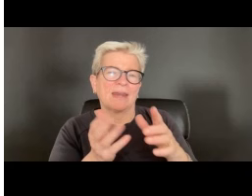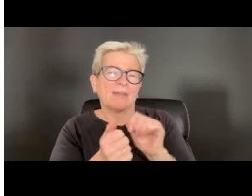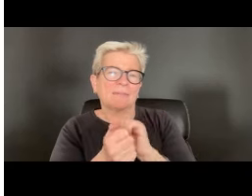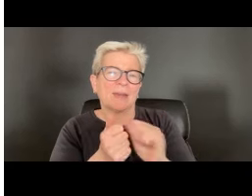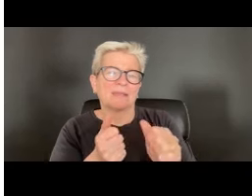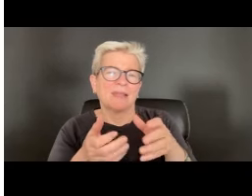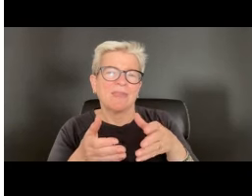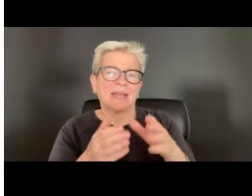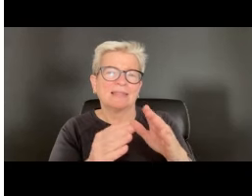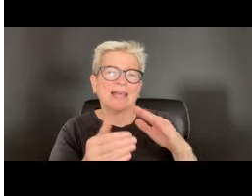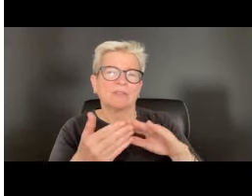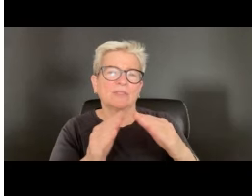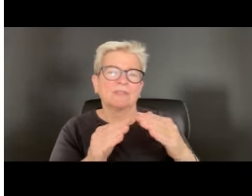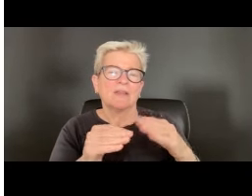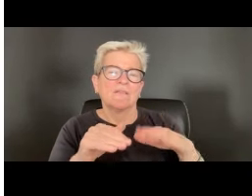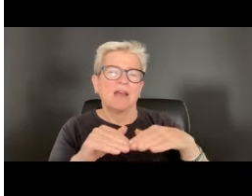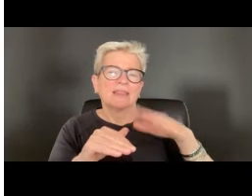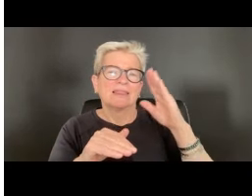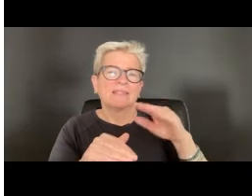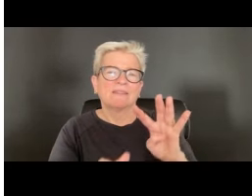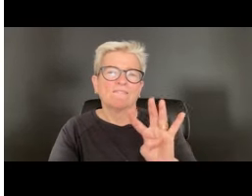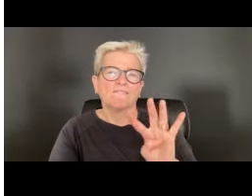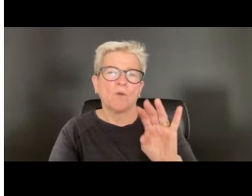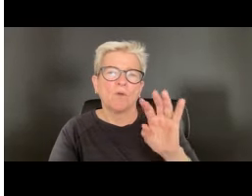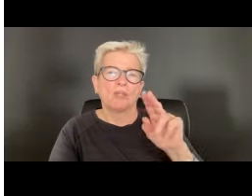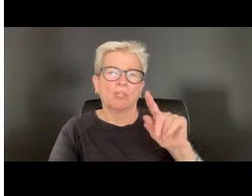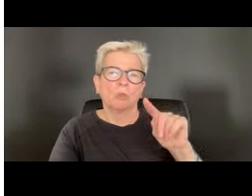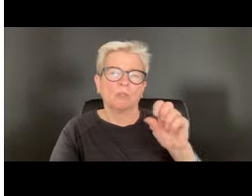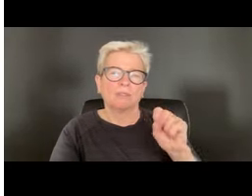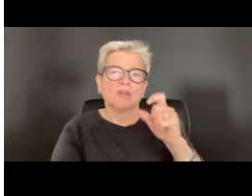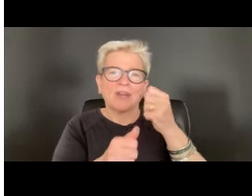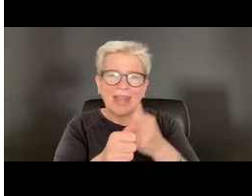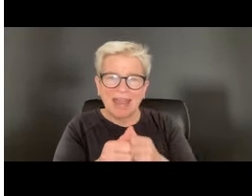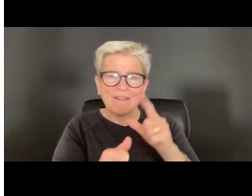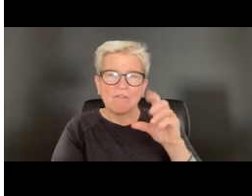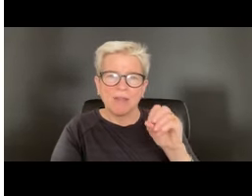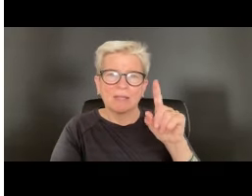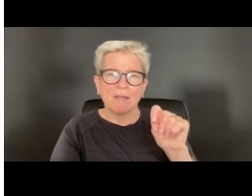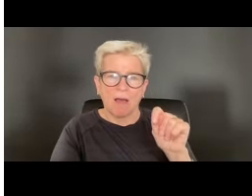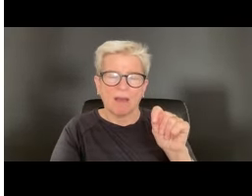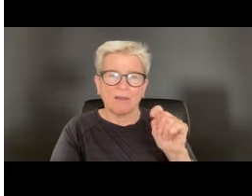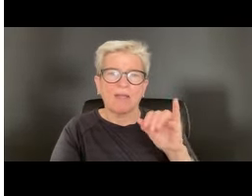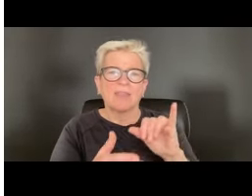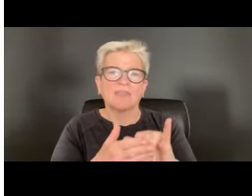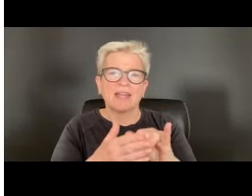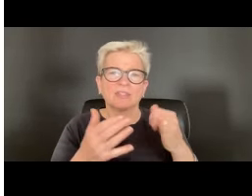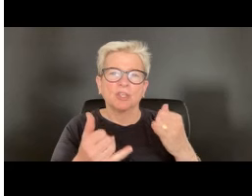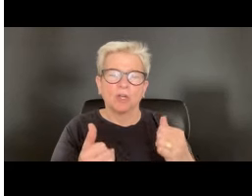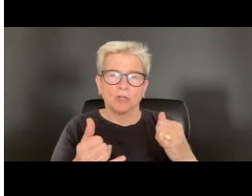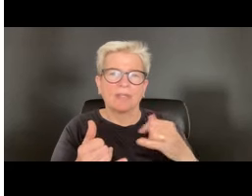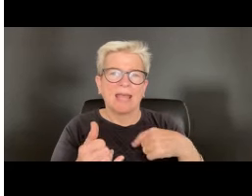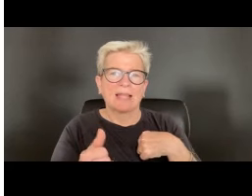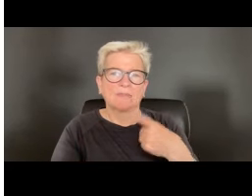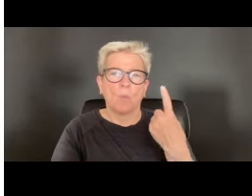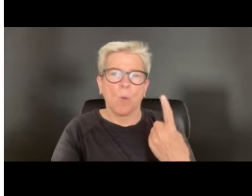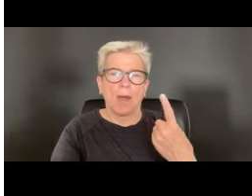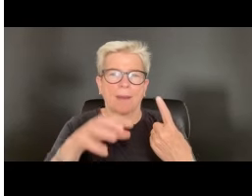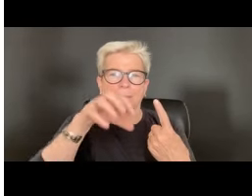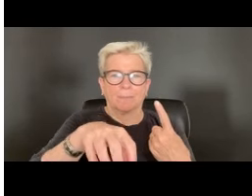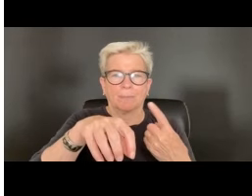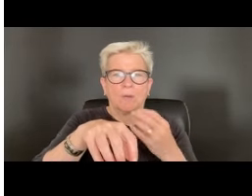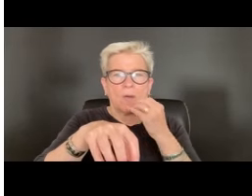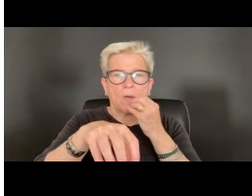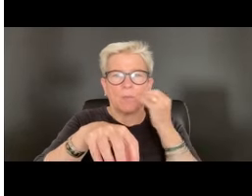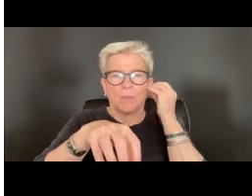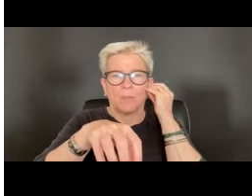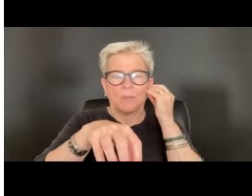at least 4 units on every lot that is currently focused on single family homes. So we